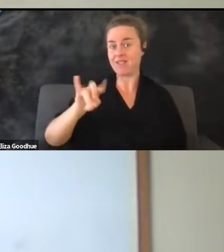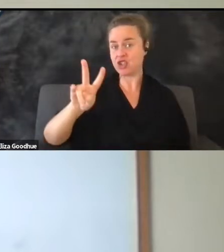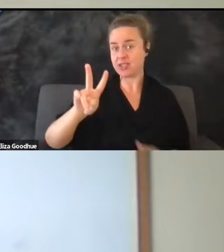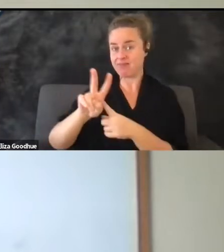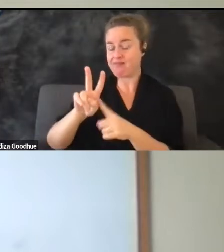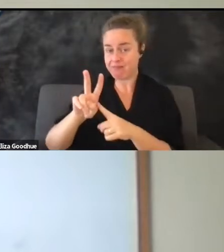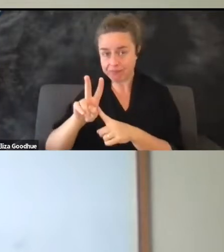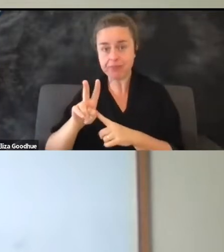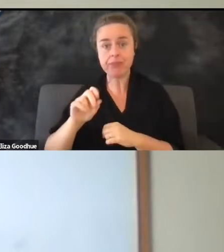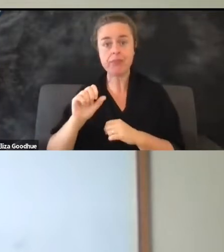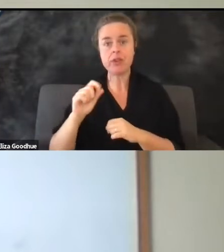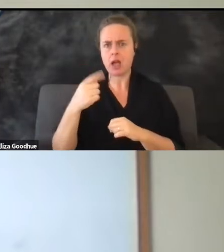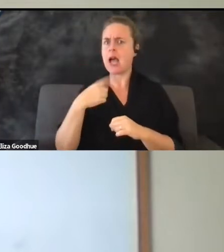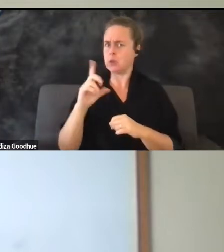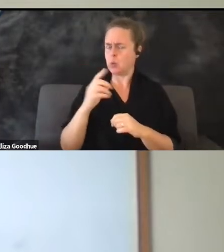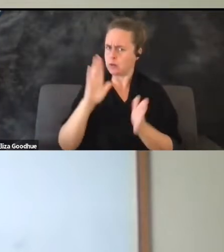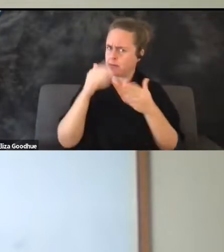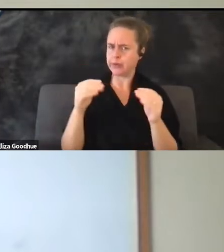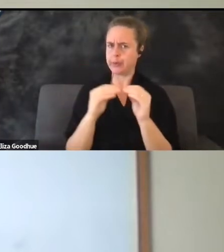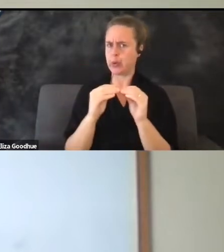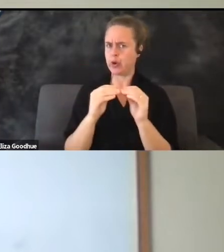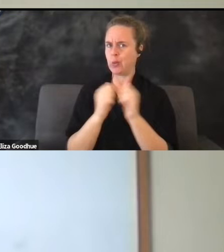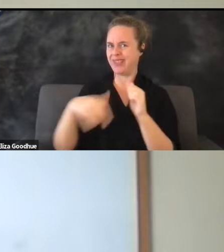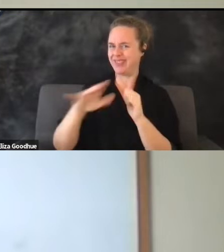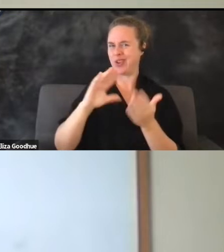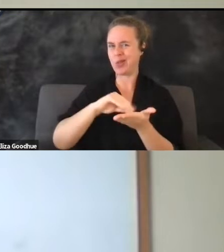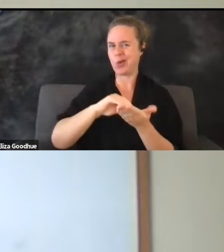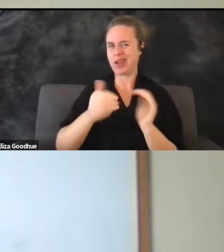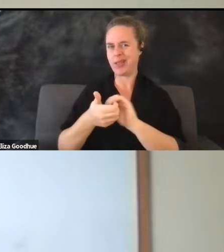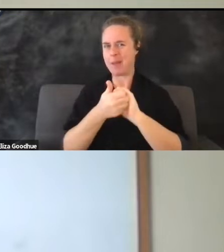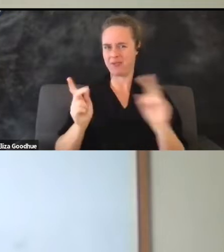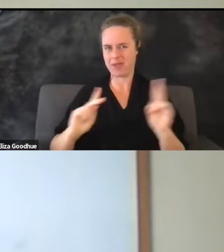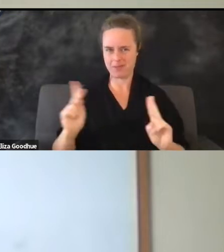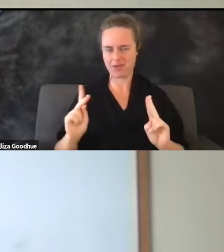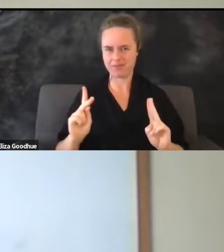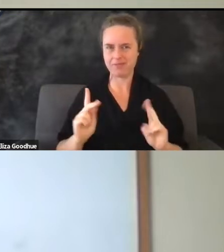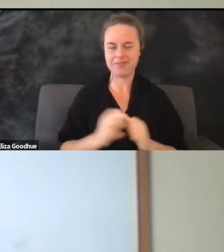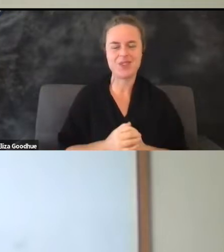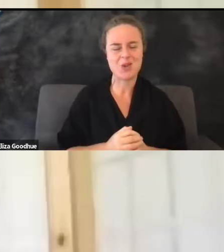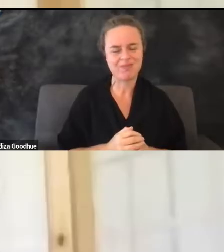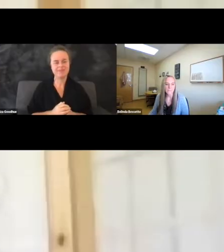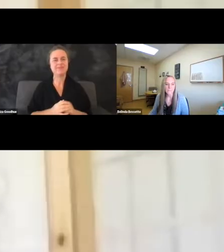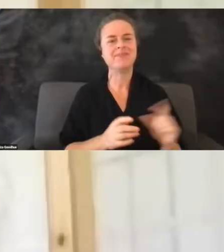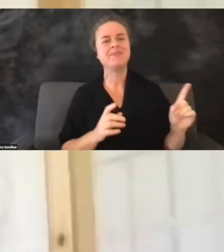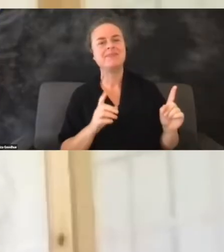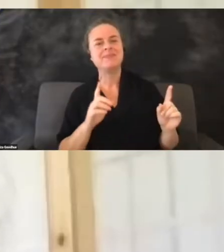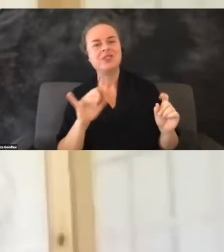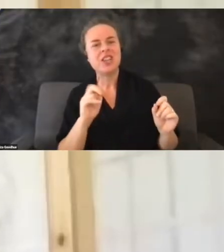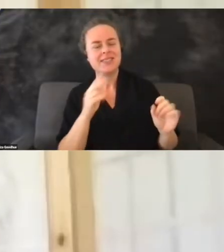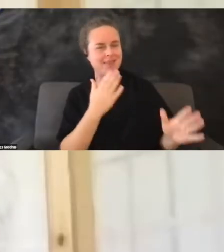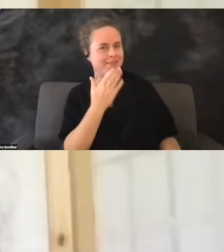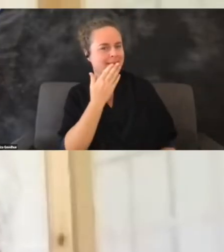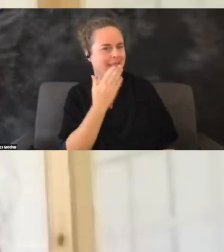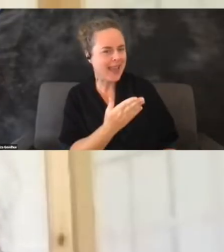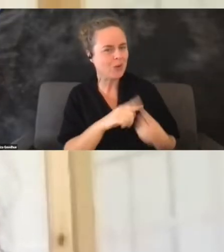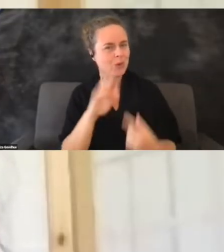time talking about with Learning Collaborative folks. So thank you. Belinda, thank you so much.